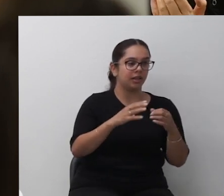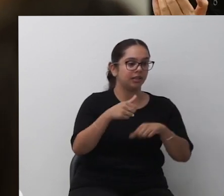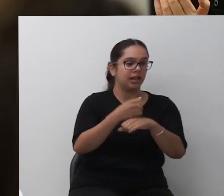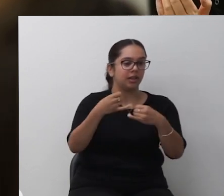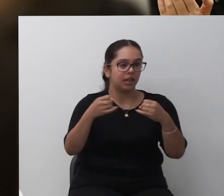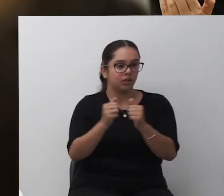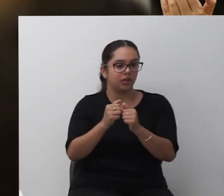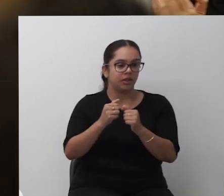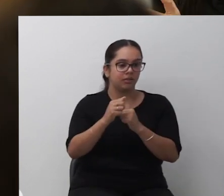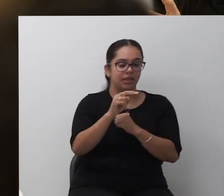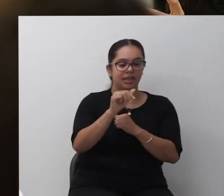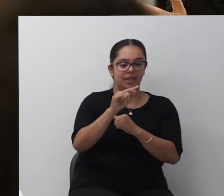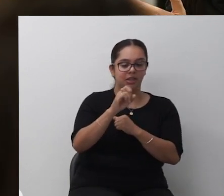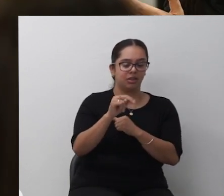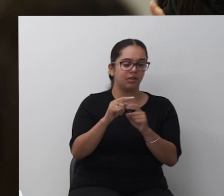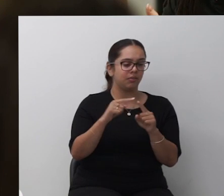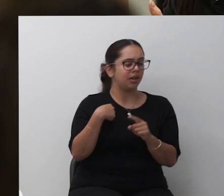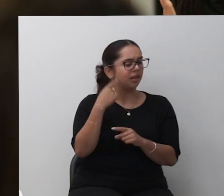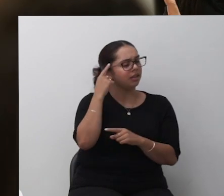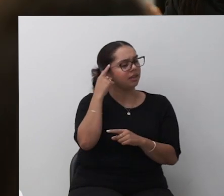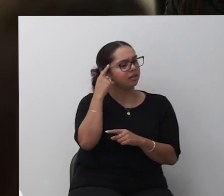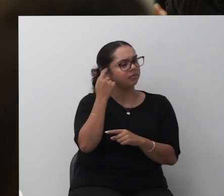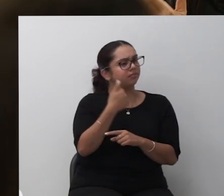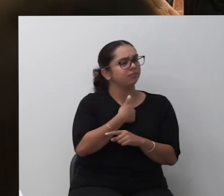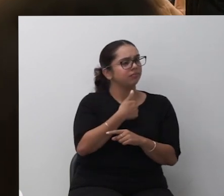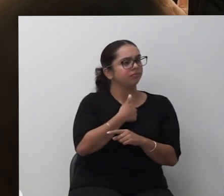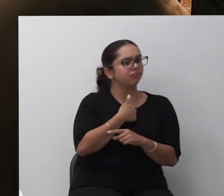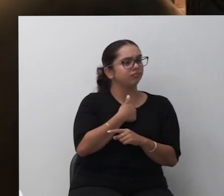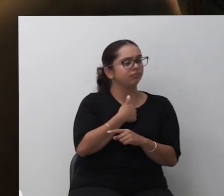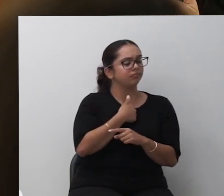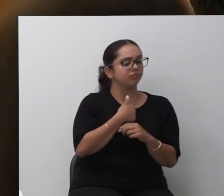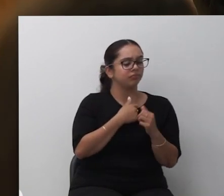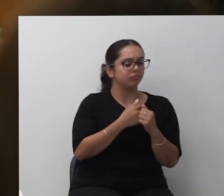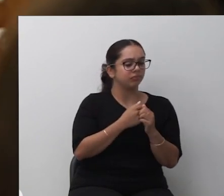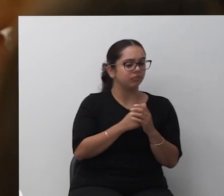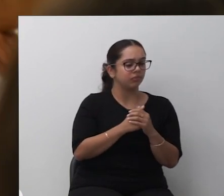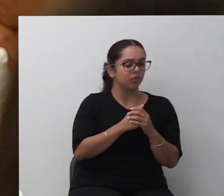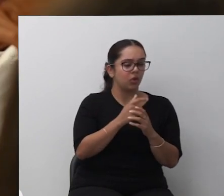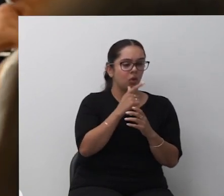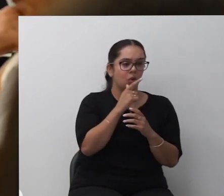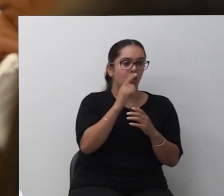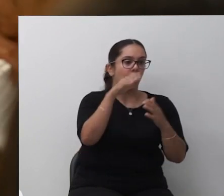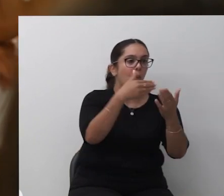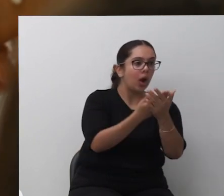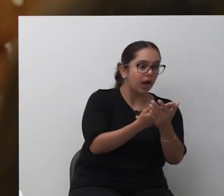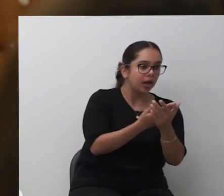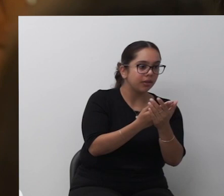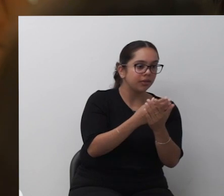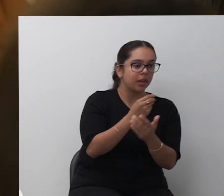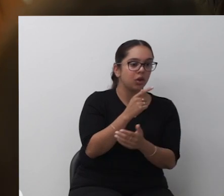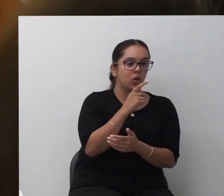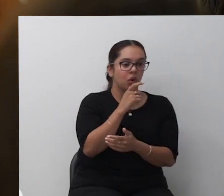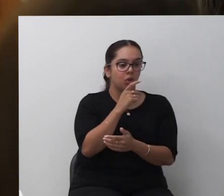And I think, like, to me, on a certain level, the kind of who got there first and then who